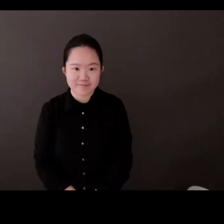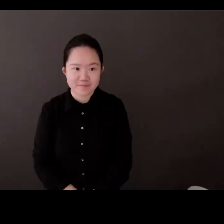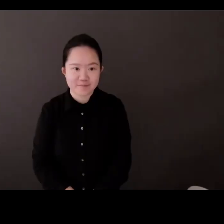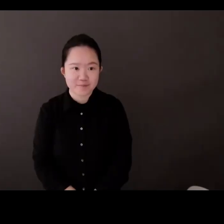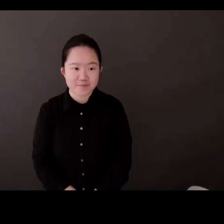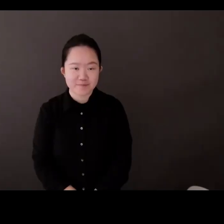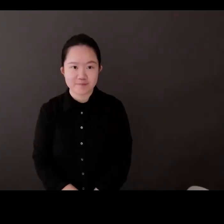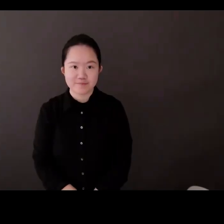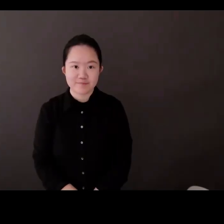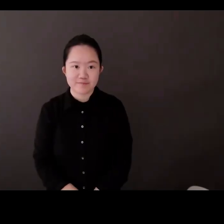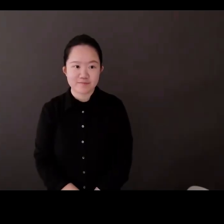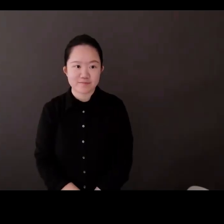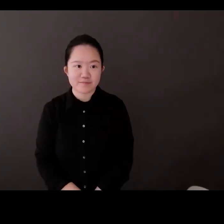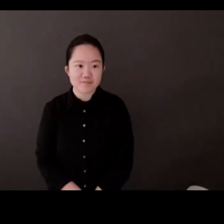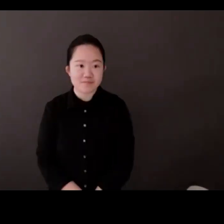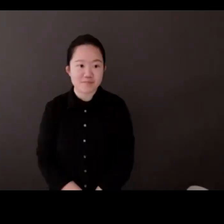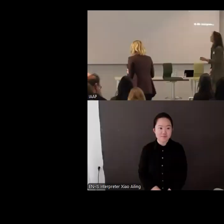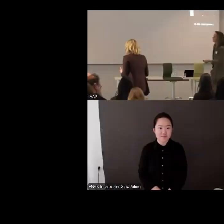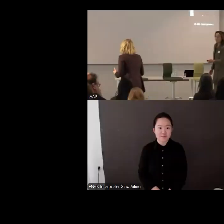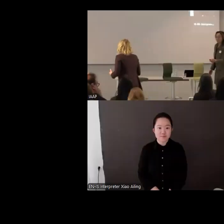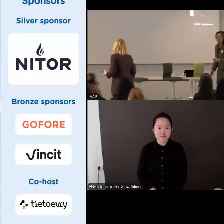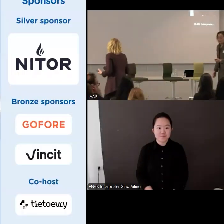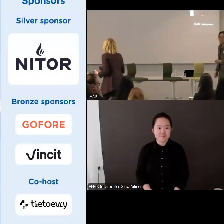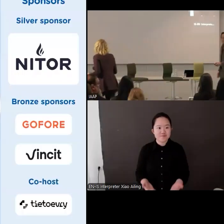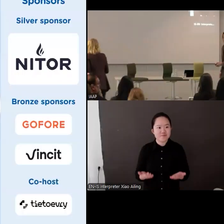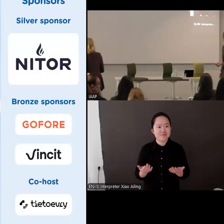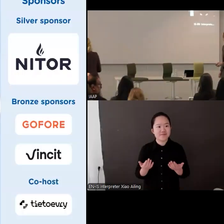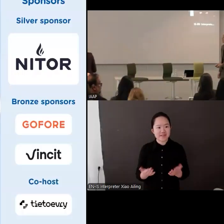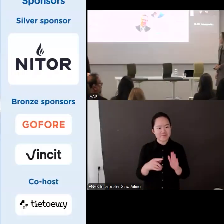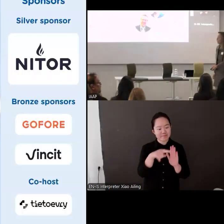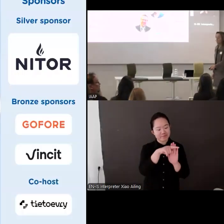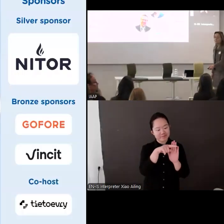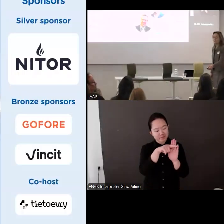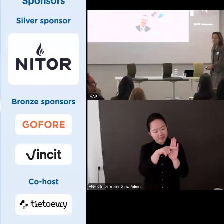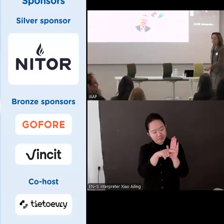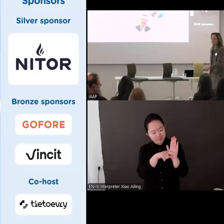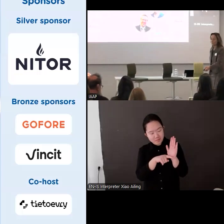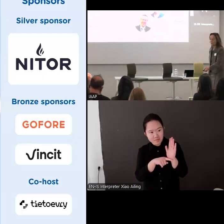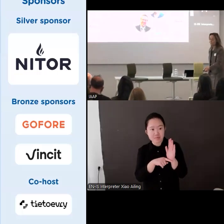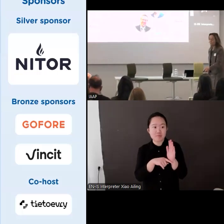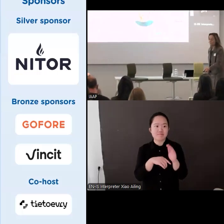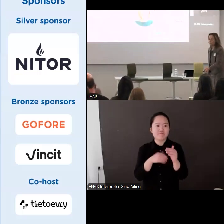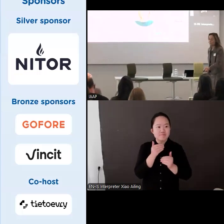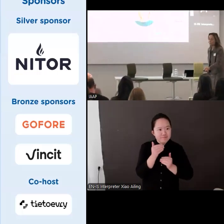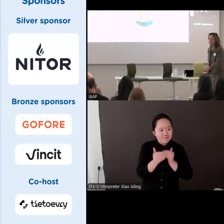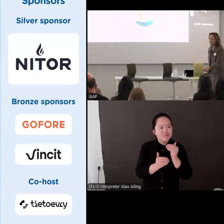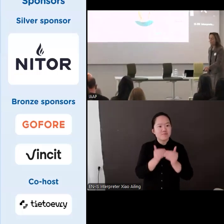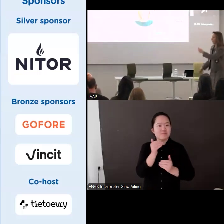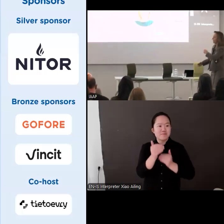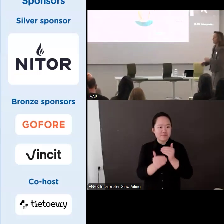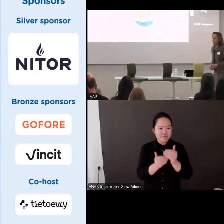And now we move on to, I really can't do anything about that, can I? No, we move on